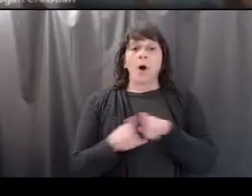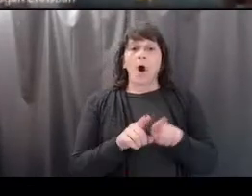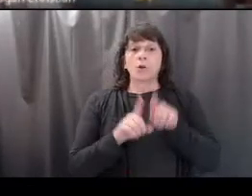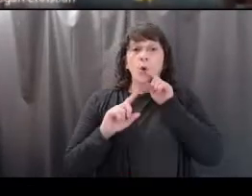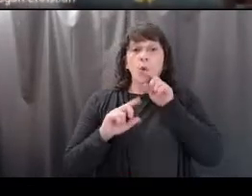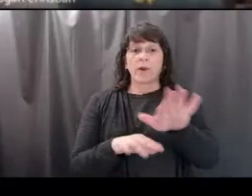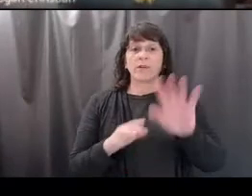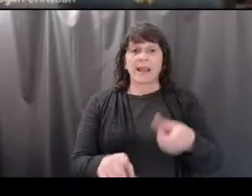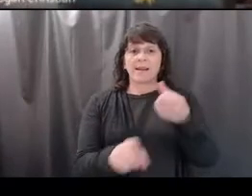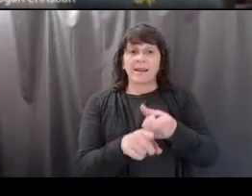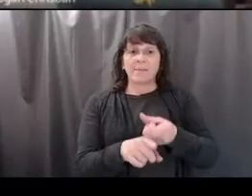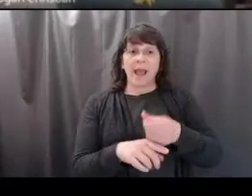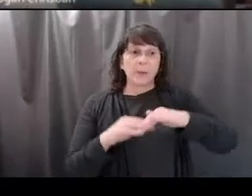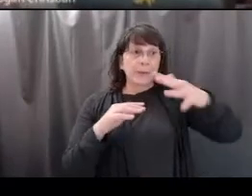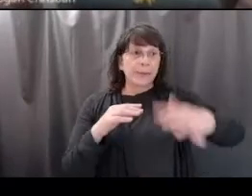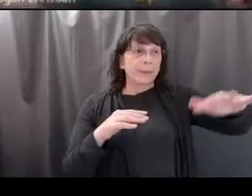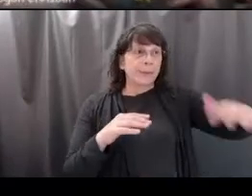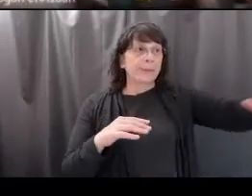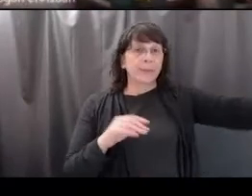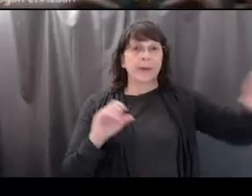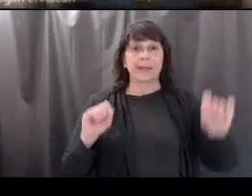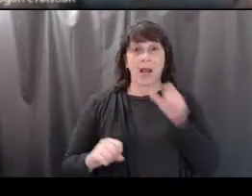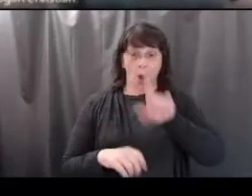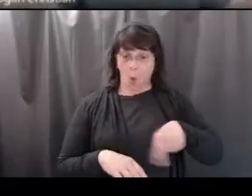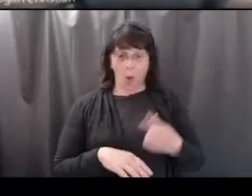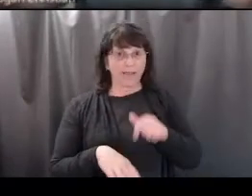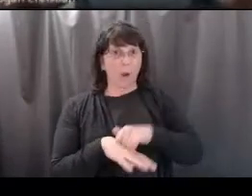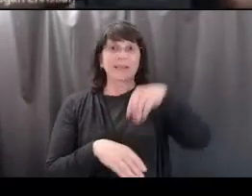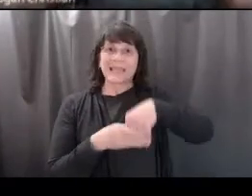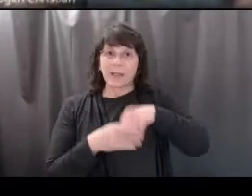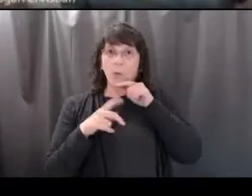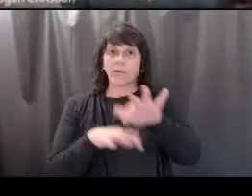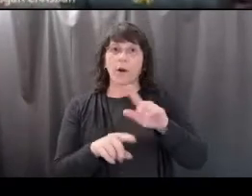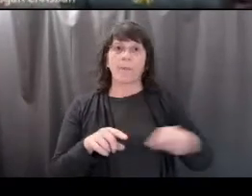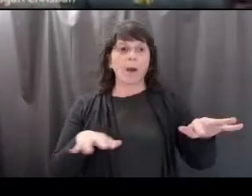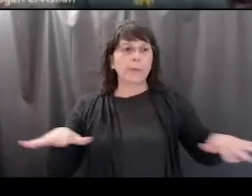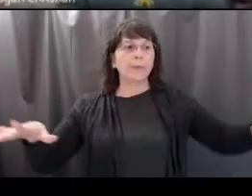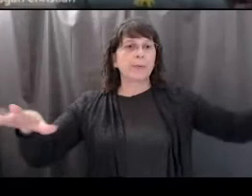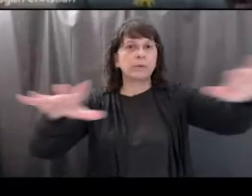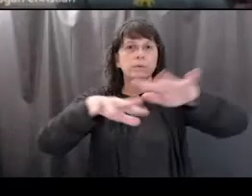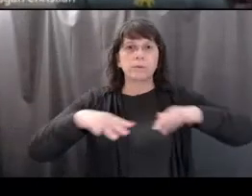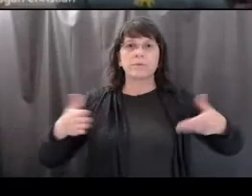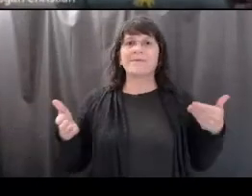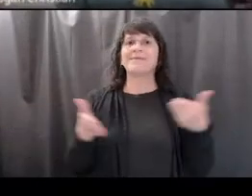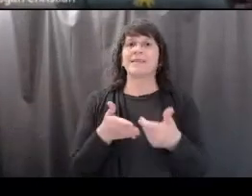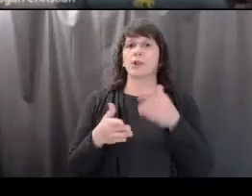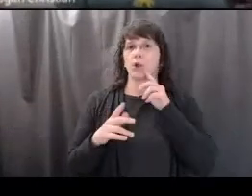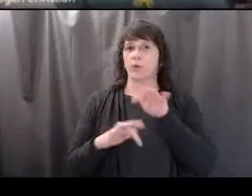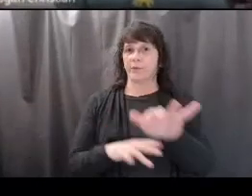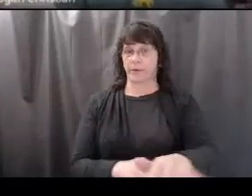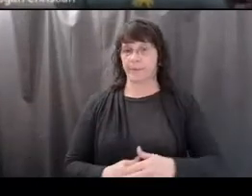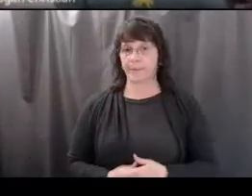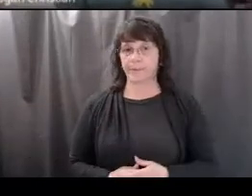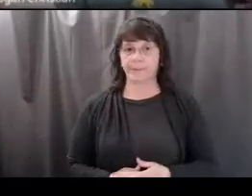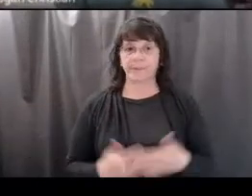can also impact the terrain of the landscape, not just the rocks in the river, but the rocks and surrounding terrain of an entire area.